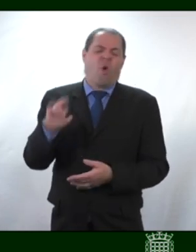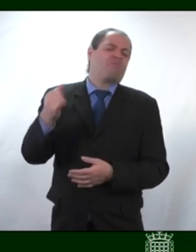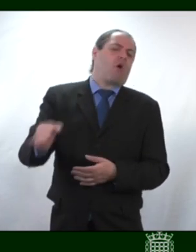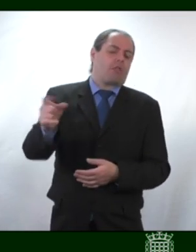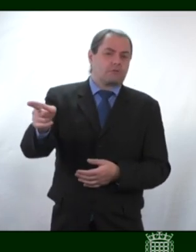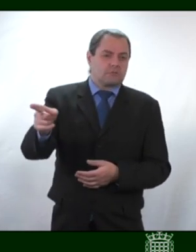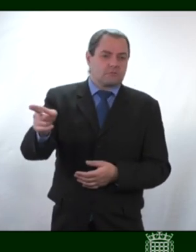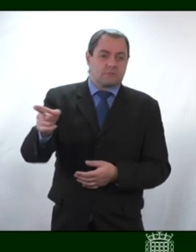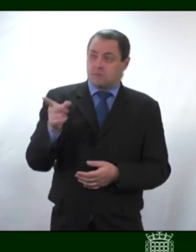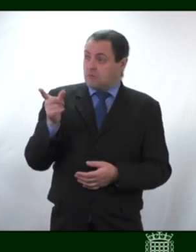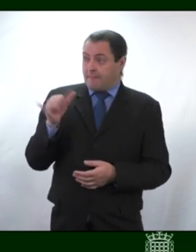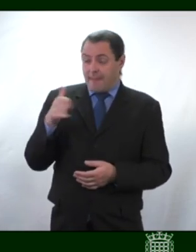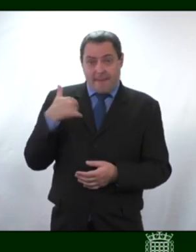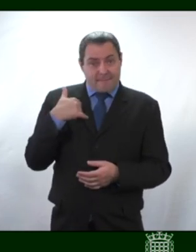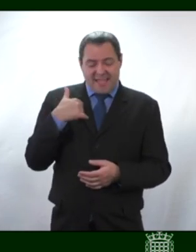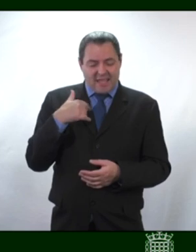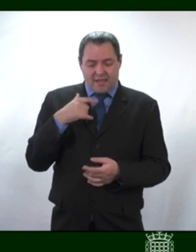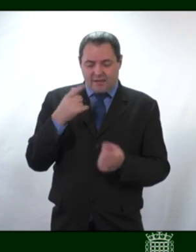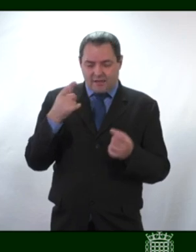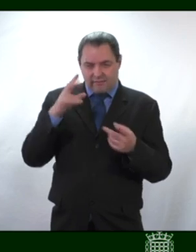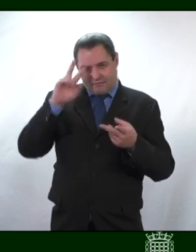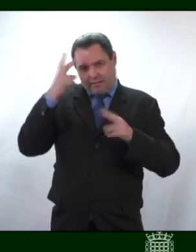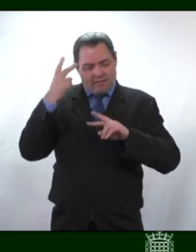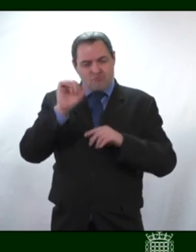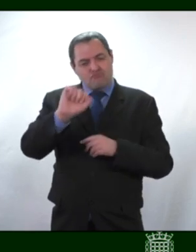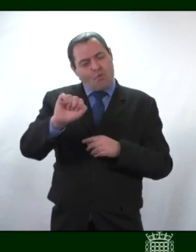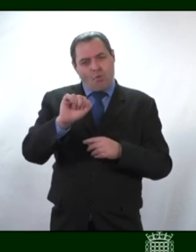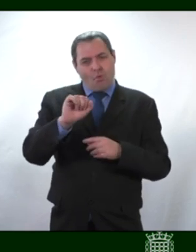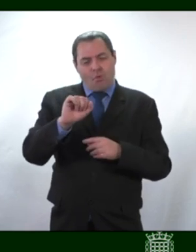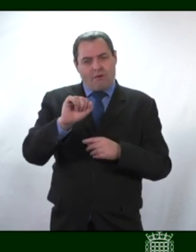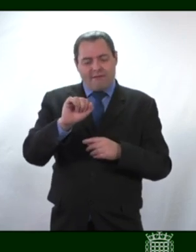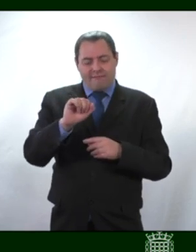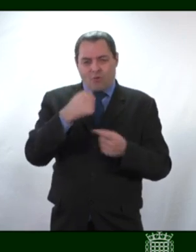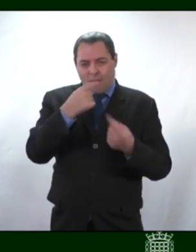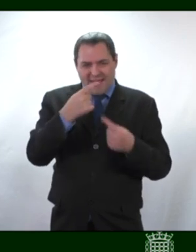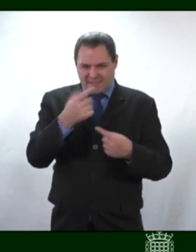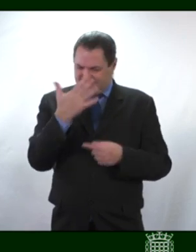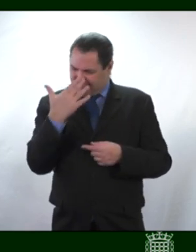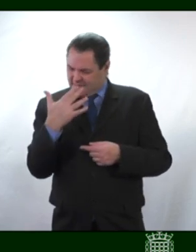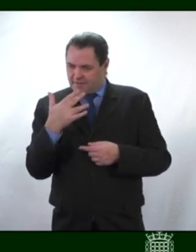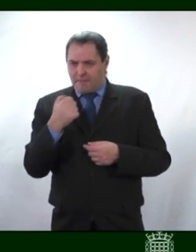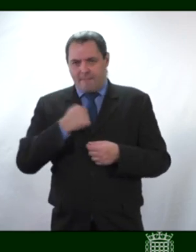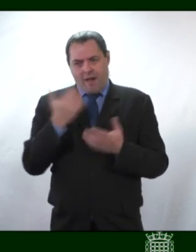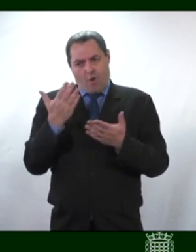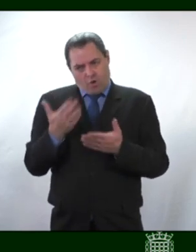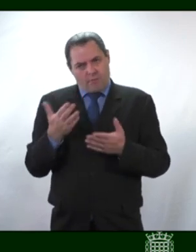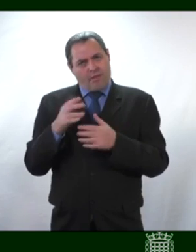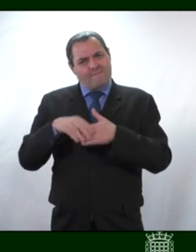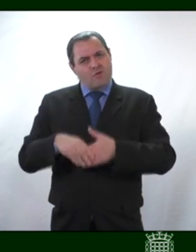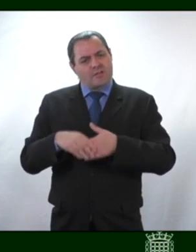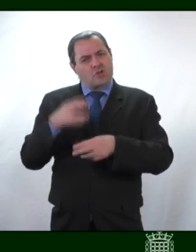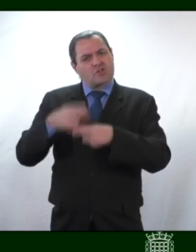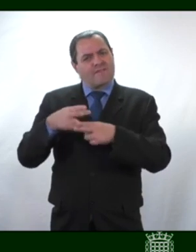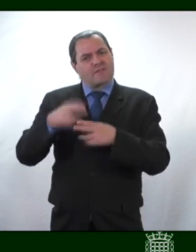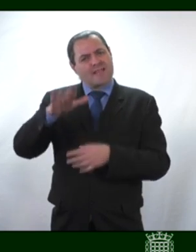over-interpreting the Secretary of State's comments, but in his answer to my honourable friend from Sheffield South East, he suggested there might be different